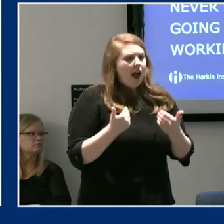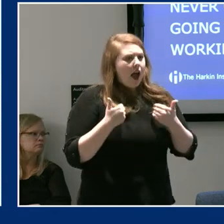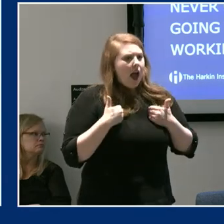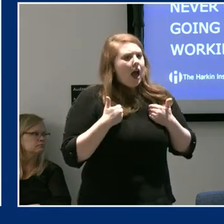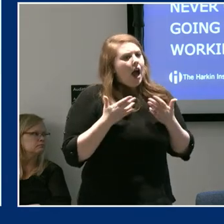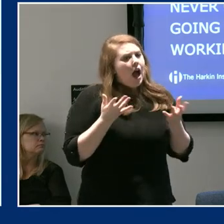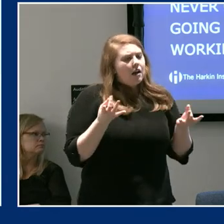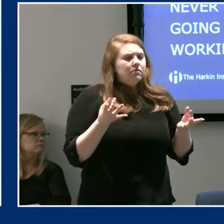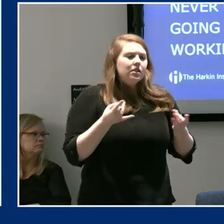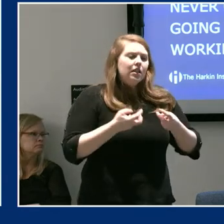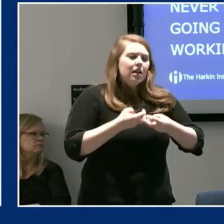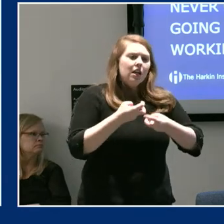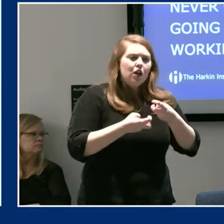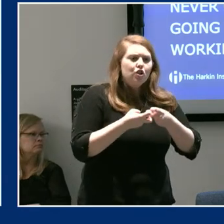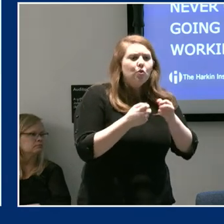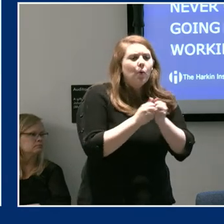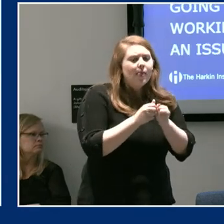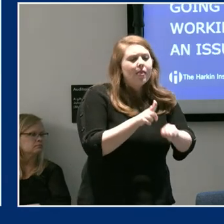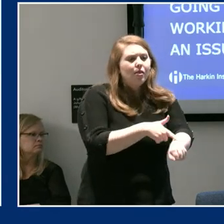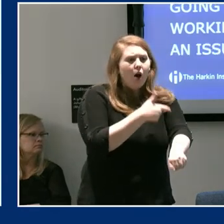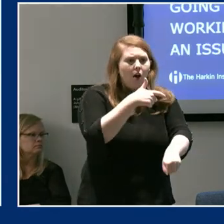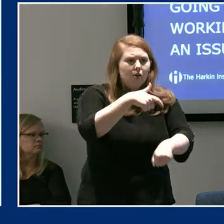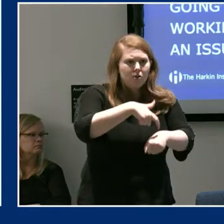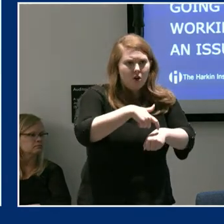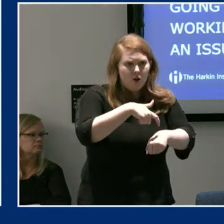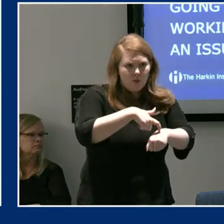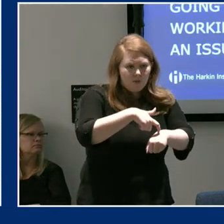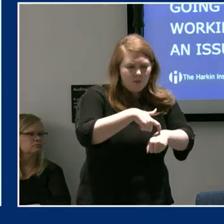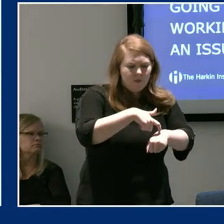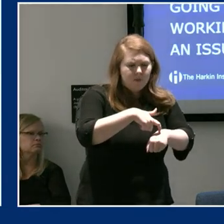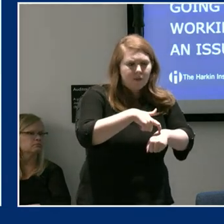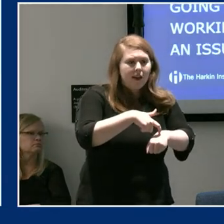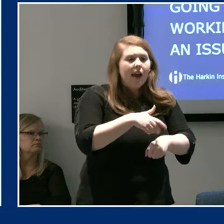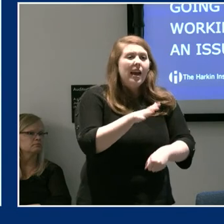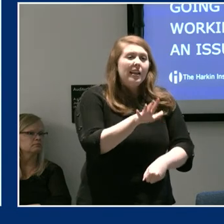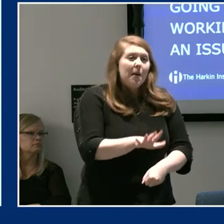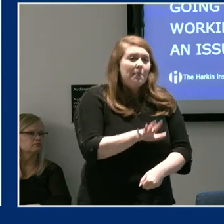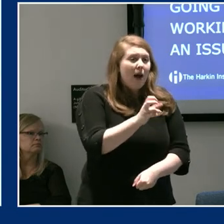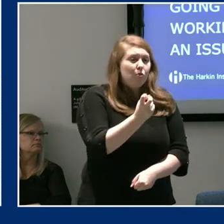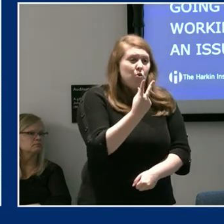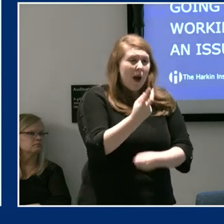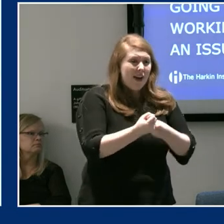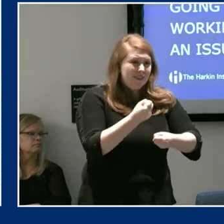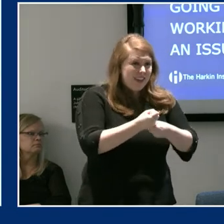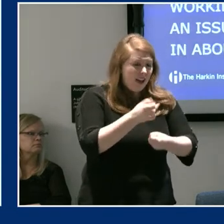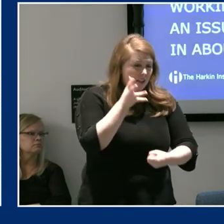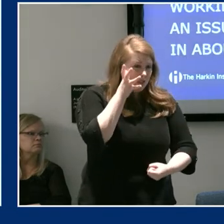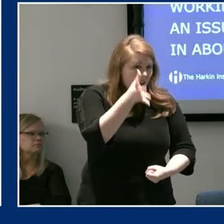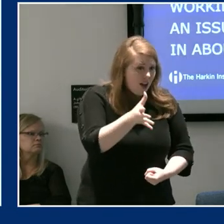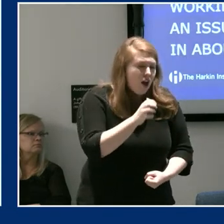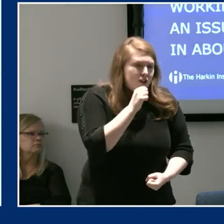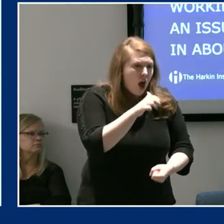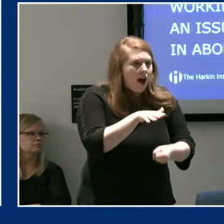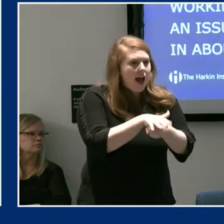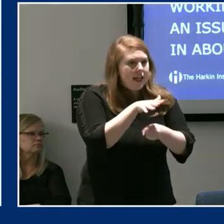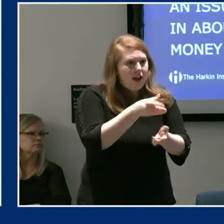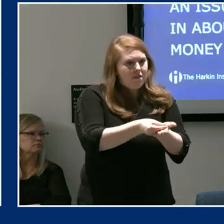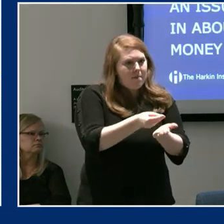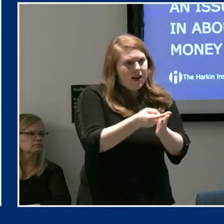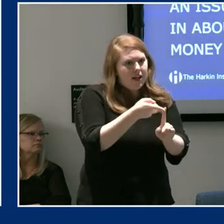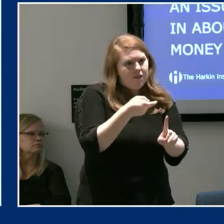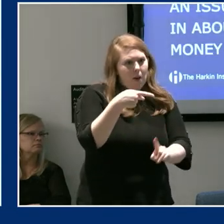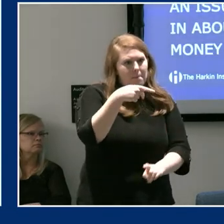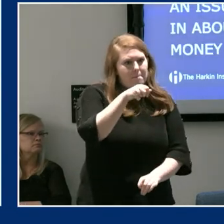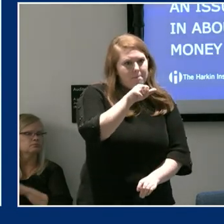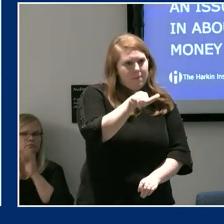long-term solvency. In about a dozen years, there won't be enough money coming from payroll taxes and the